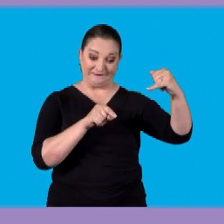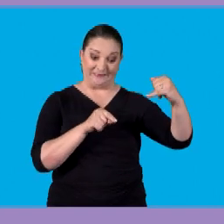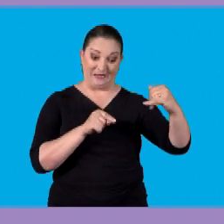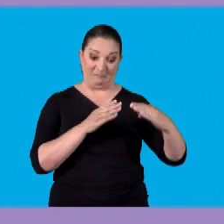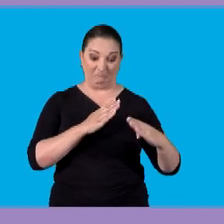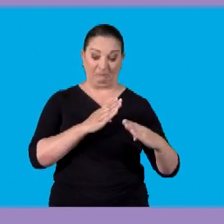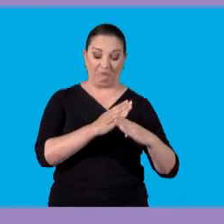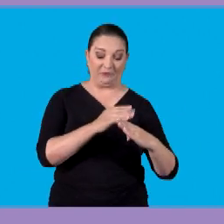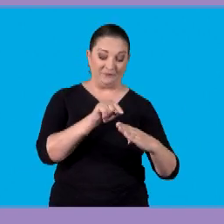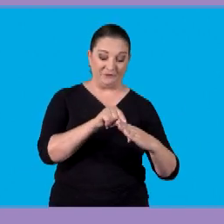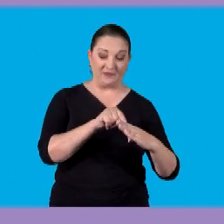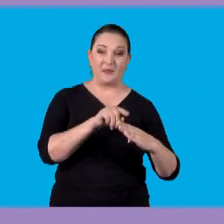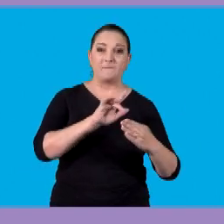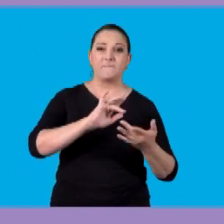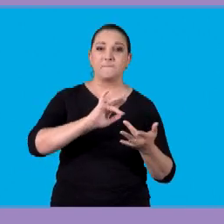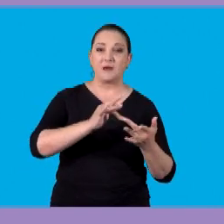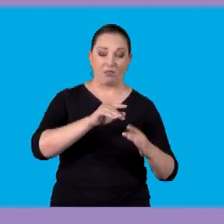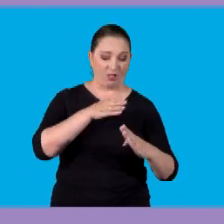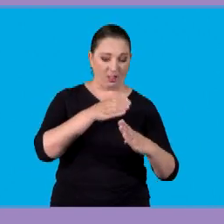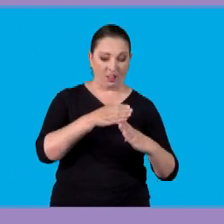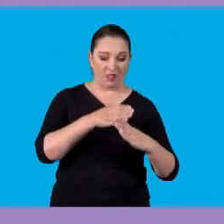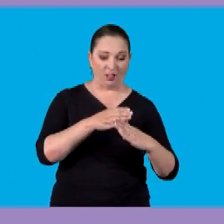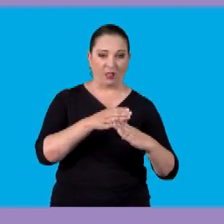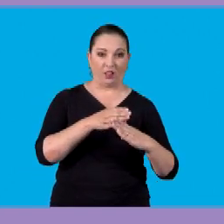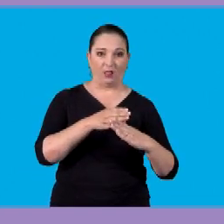So where they meet, so where they